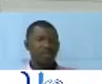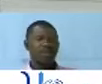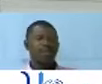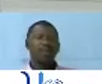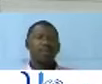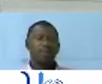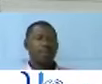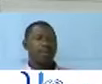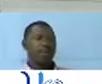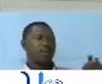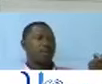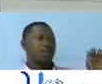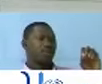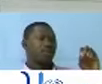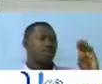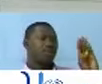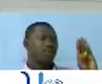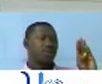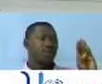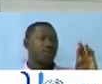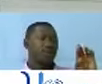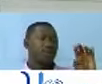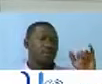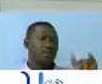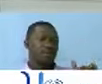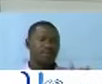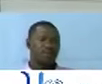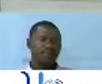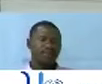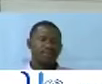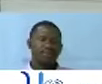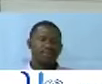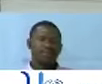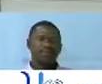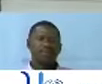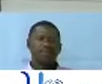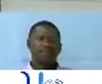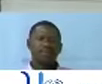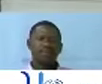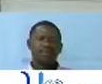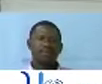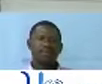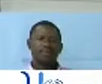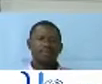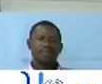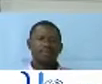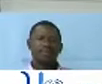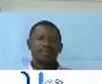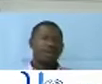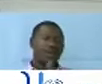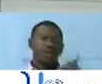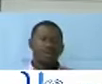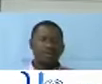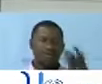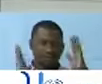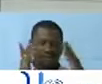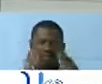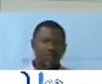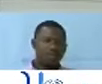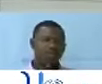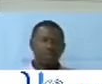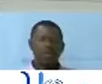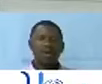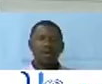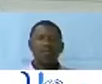sakku genn ak Brobi. And the impasse with just the impasse we had with Justice Paul. Ak tamé nak